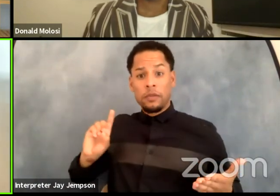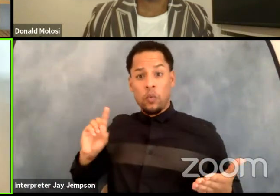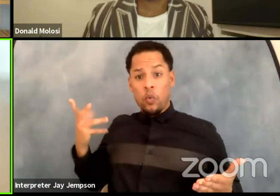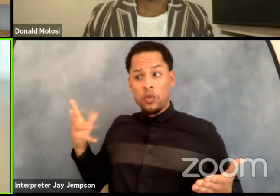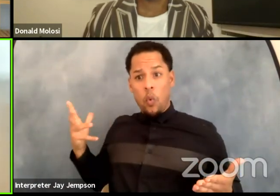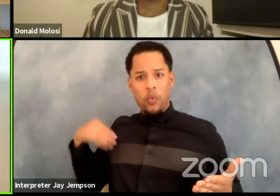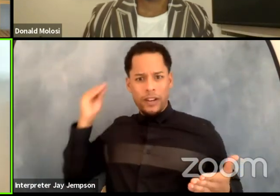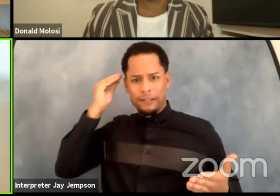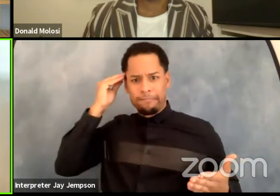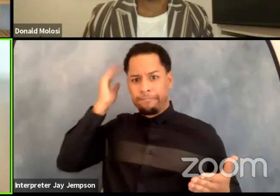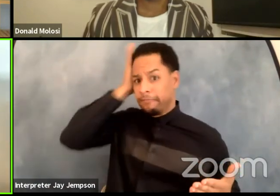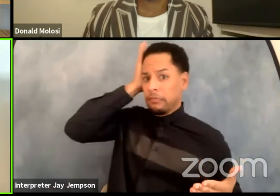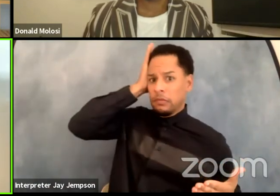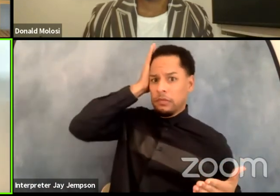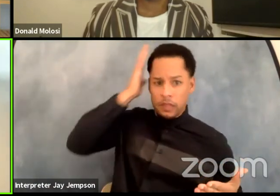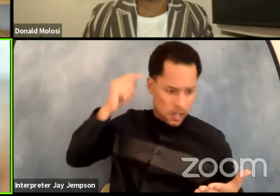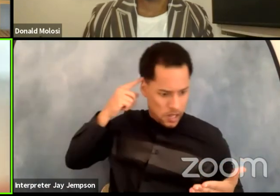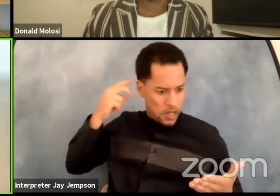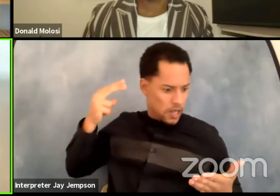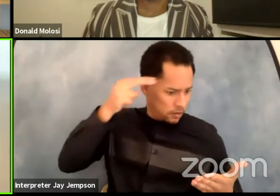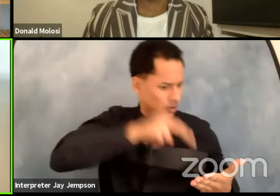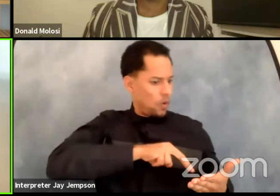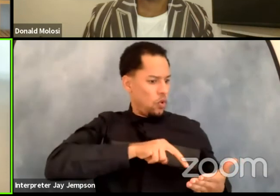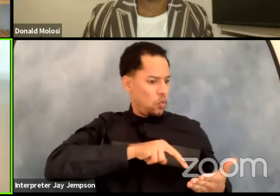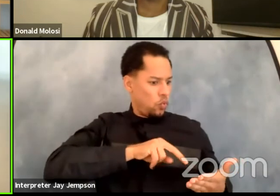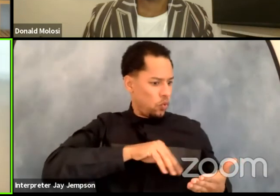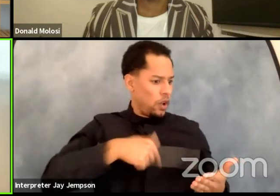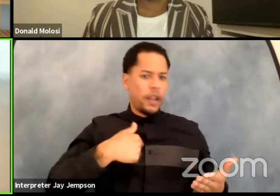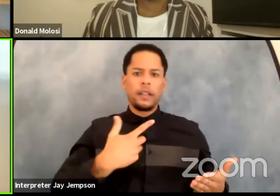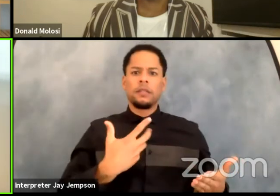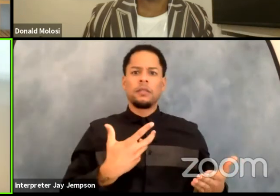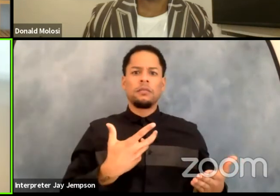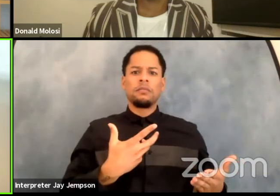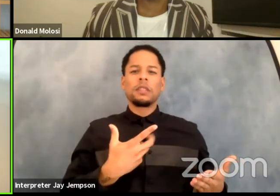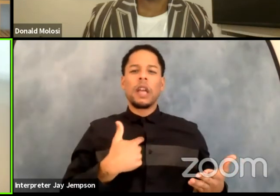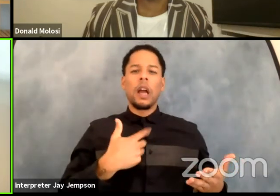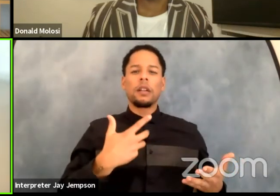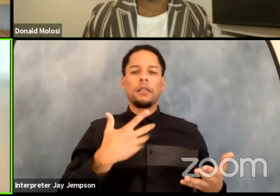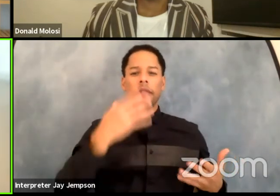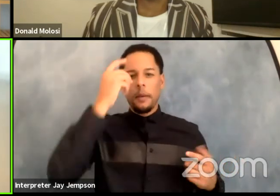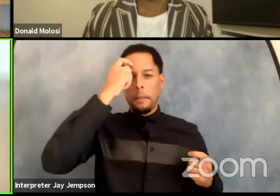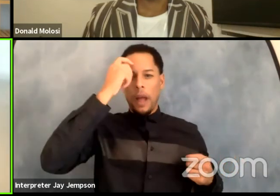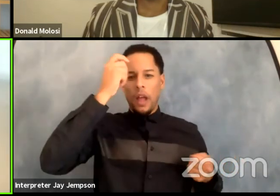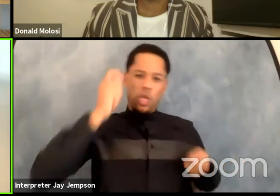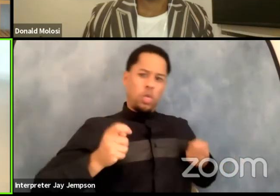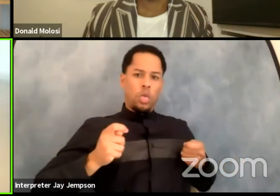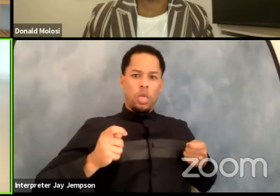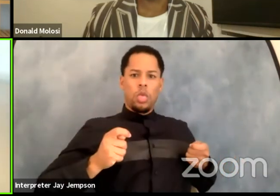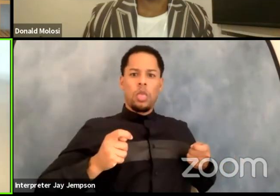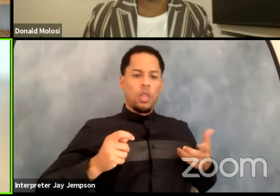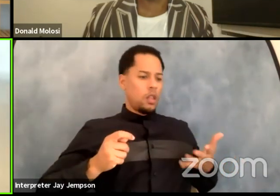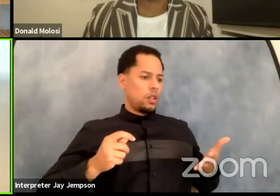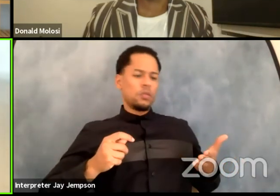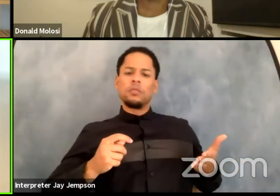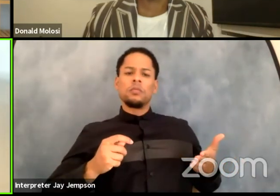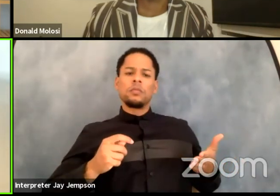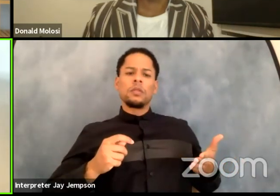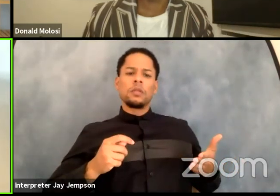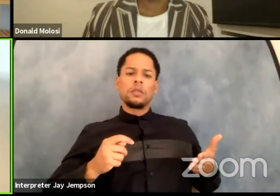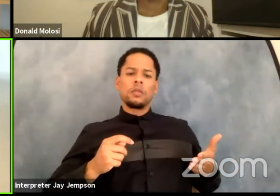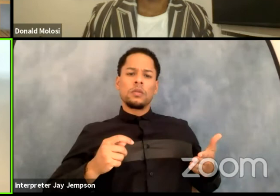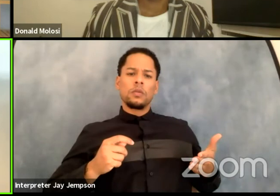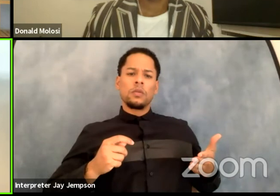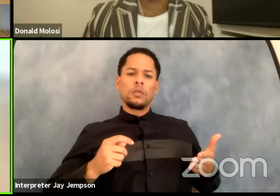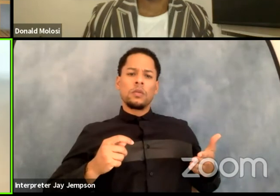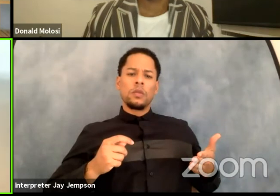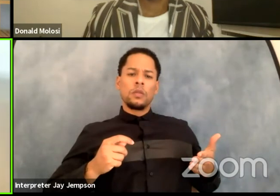meet the person, is already there. I need to understand this world, you